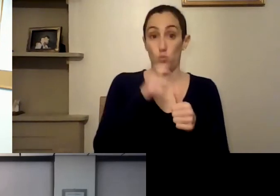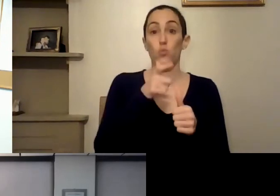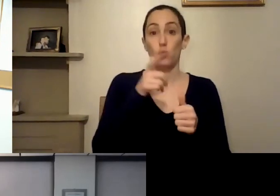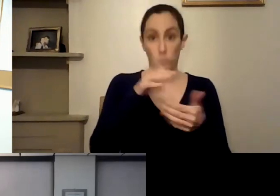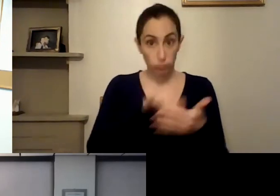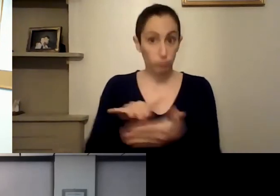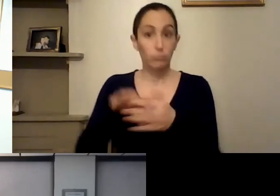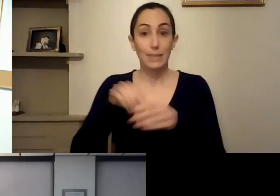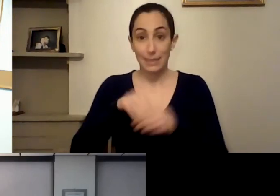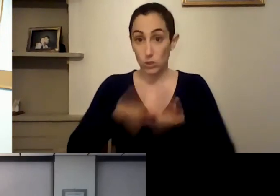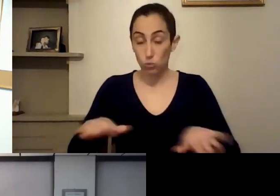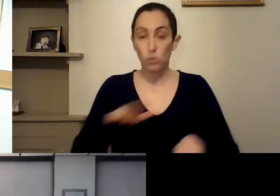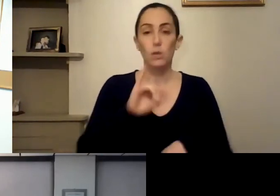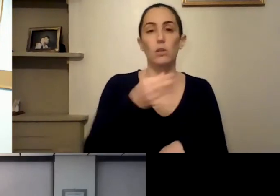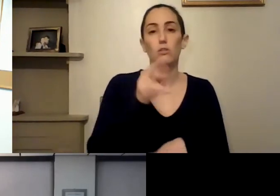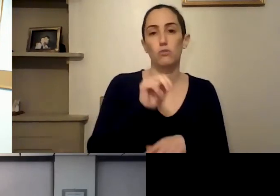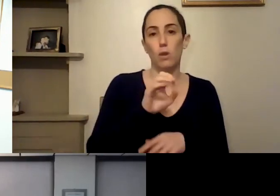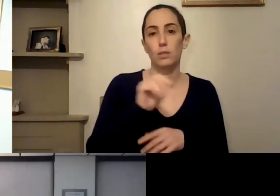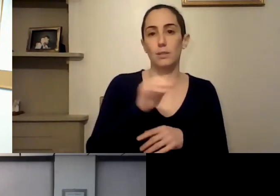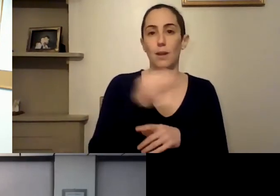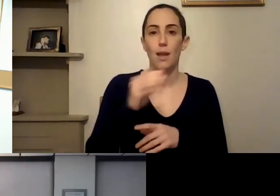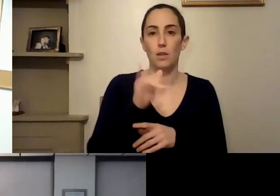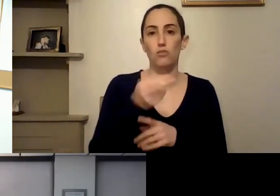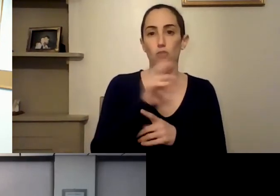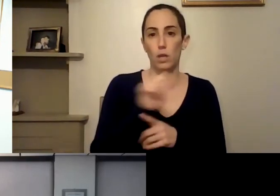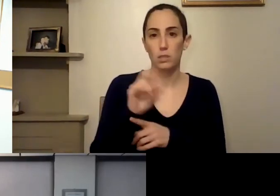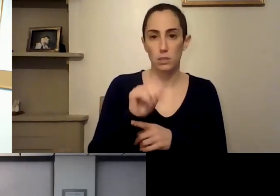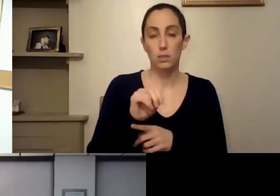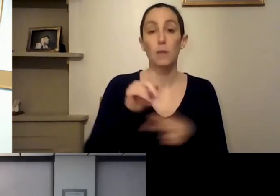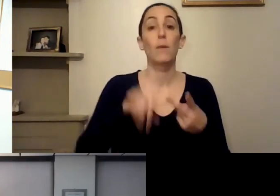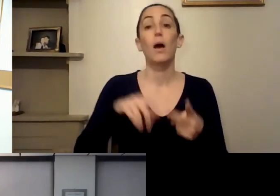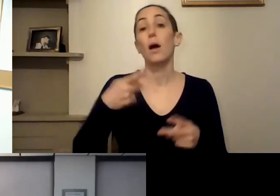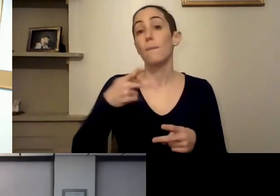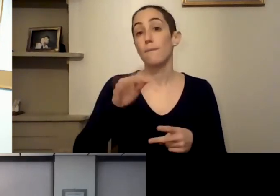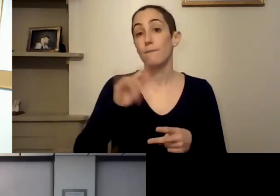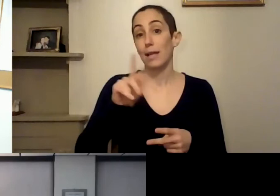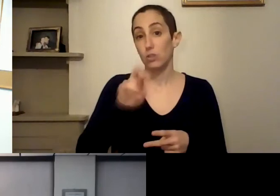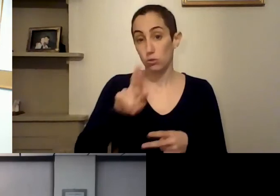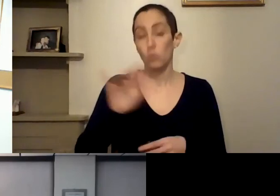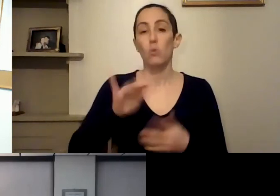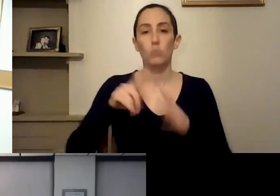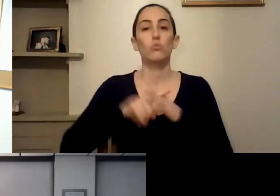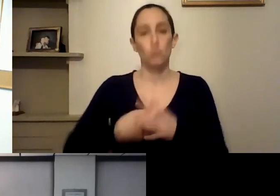Pfizer has also started studying the vaccine in adolescents 12 to 18 years old.